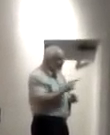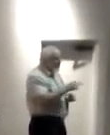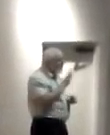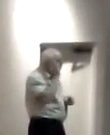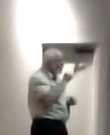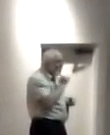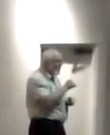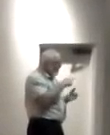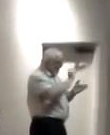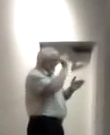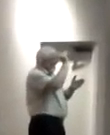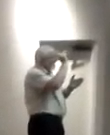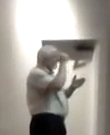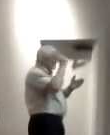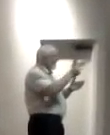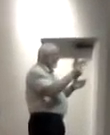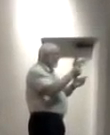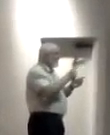be repaid.